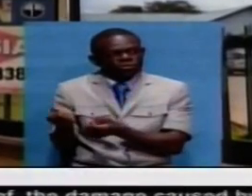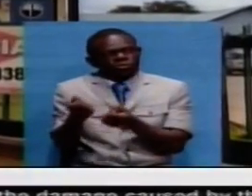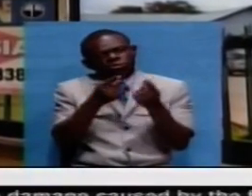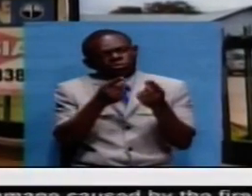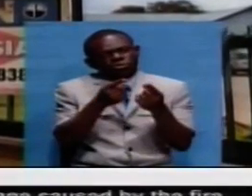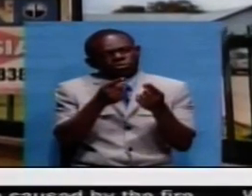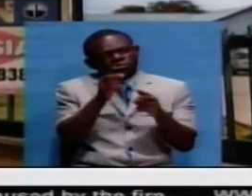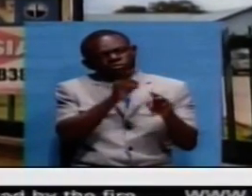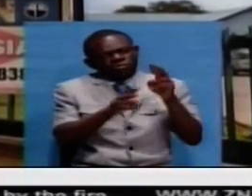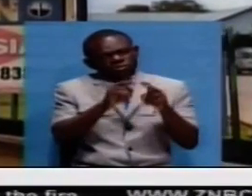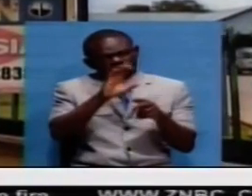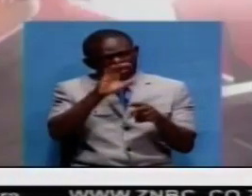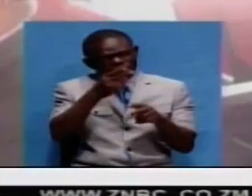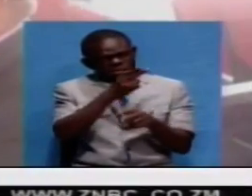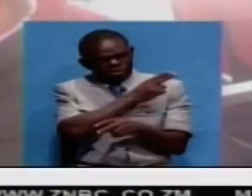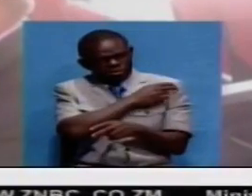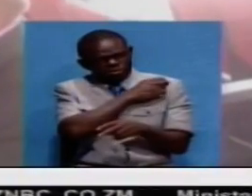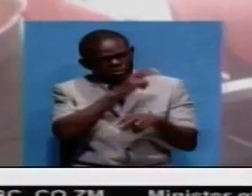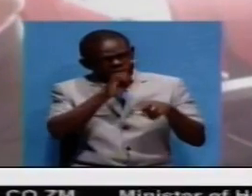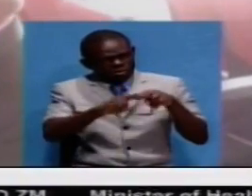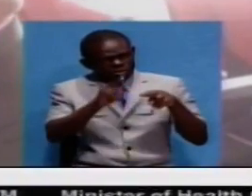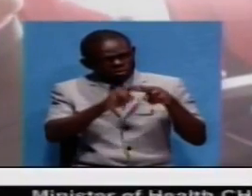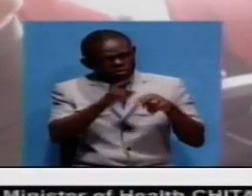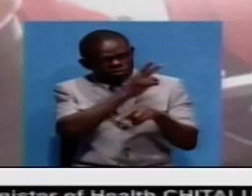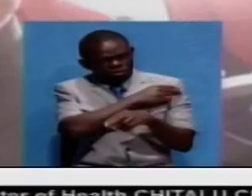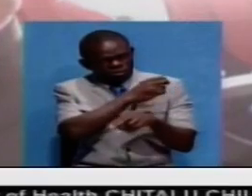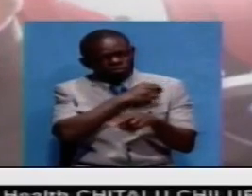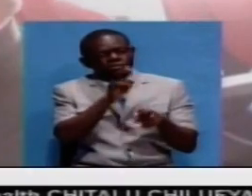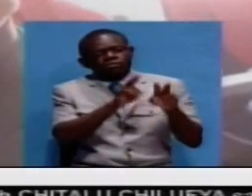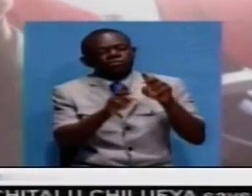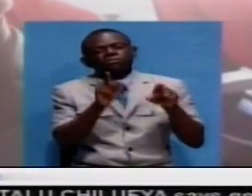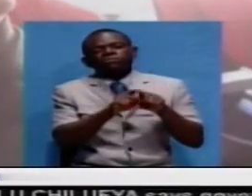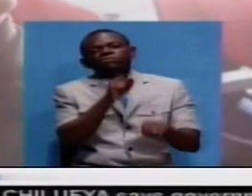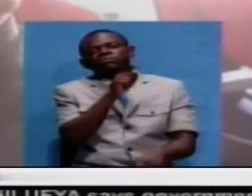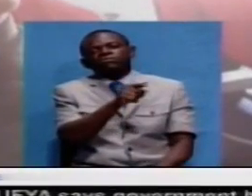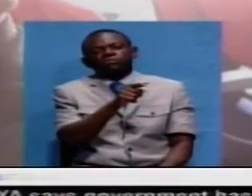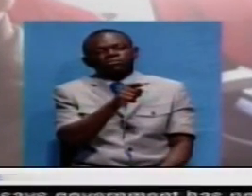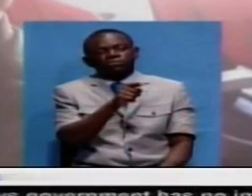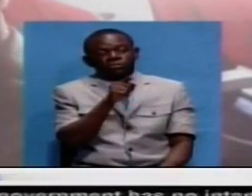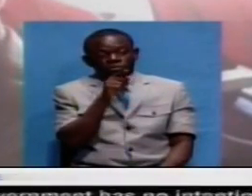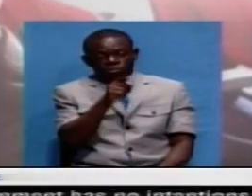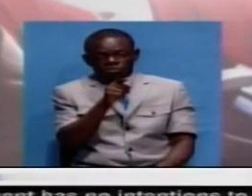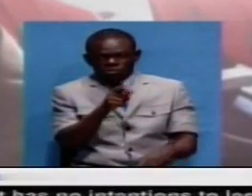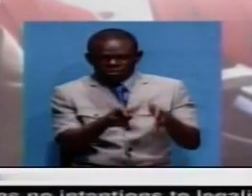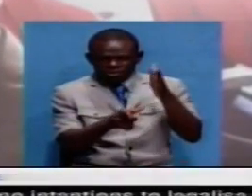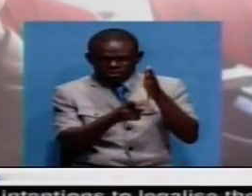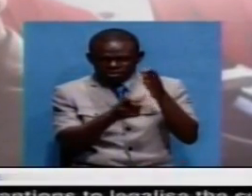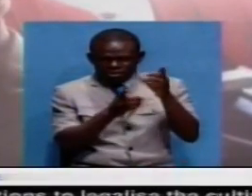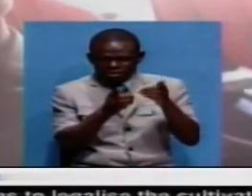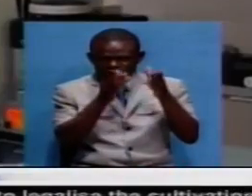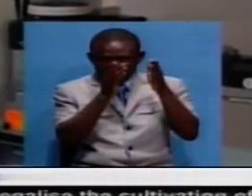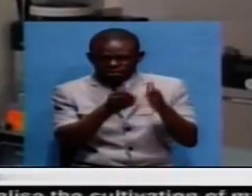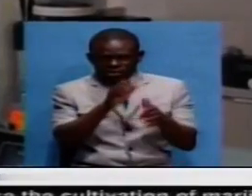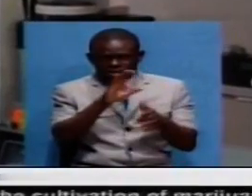Tainama Hills College Hospital. Ministry of Health Assistant Director Clinical Care Daniel Makawa said there's need